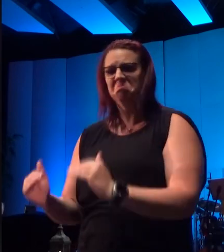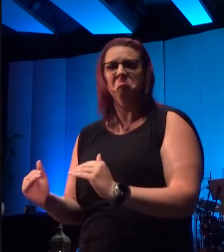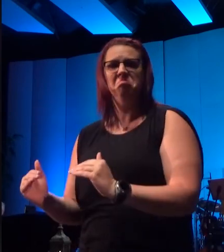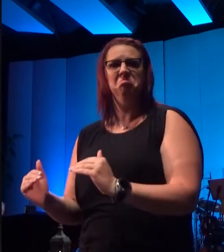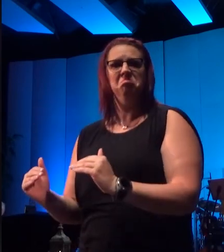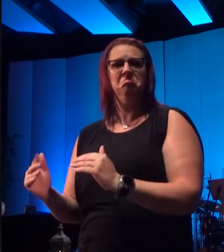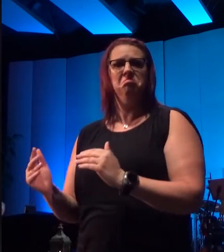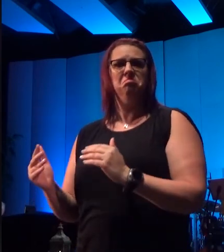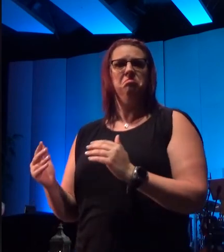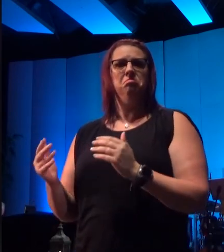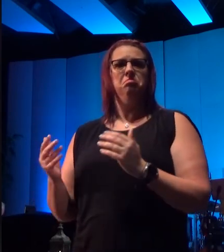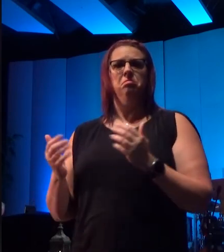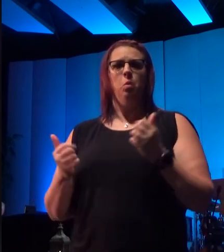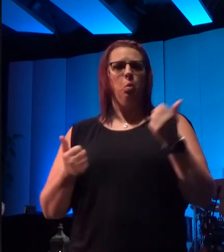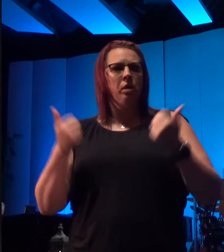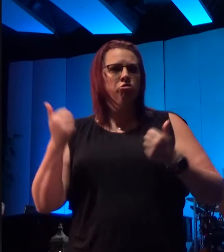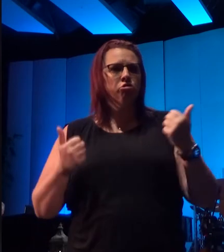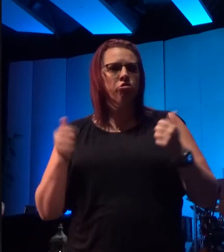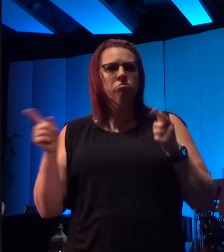We turn